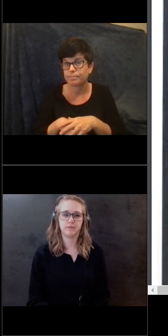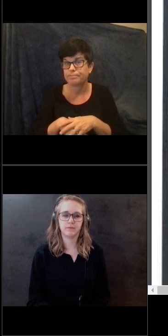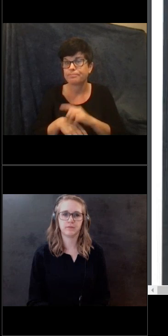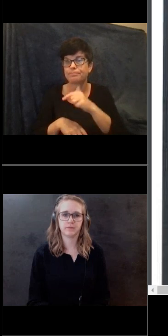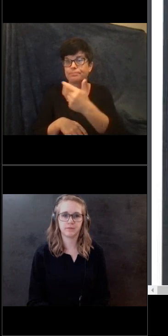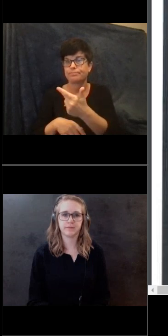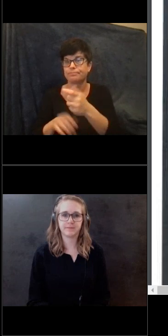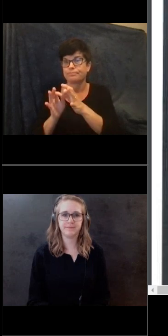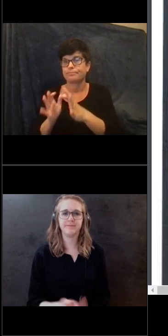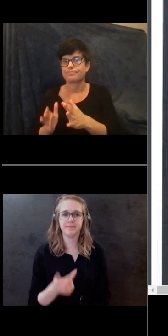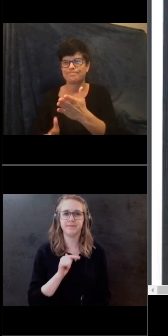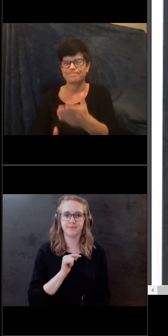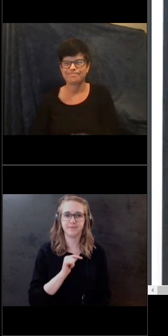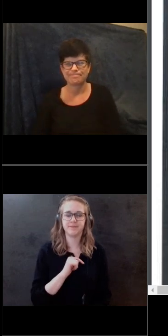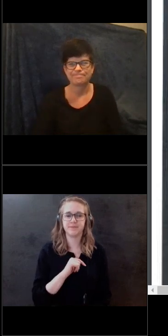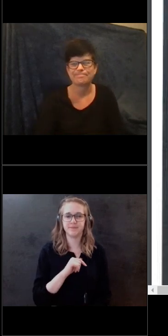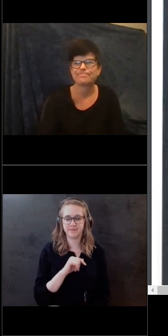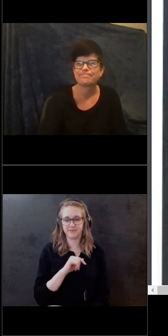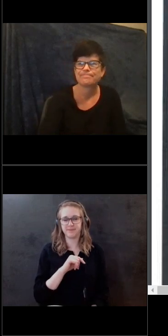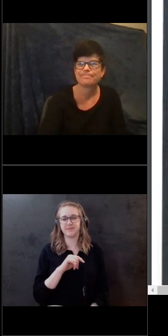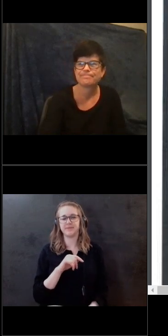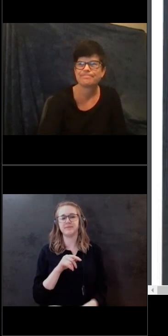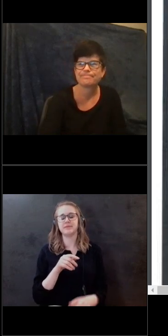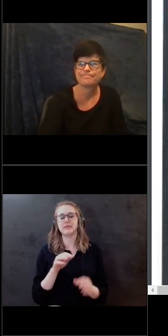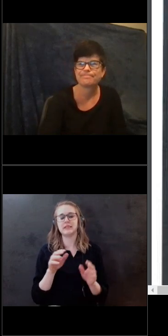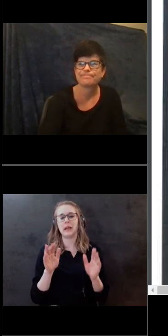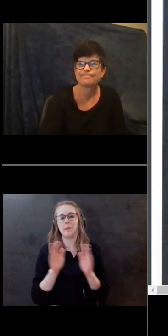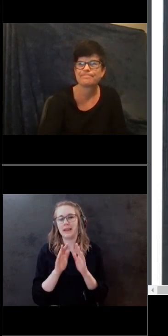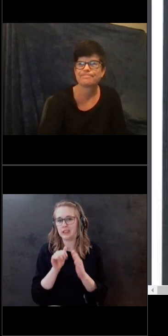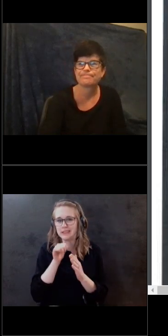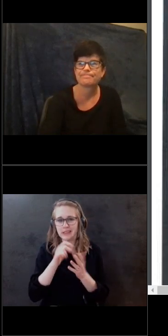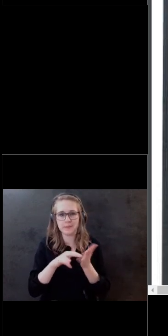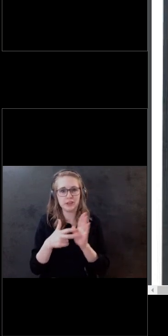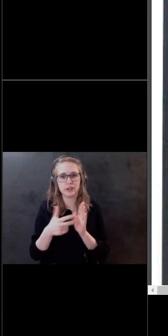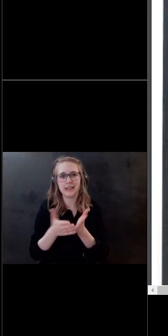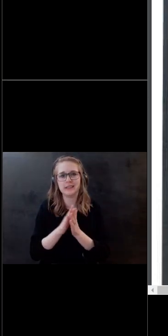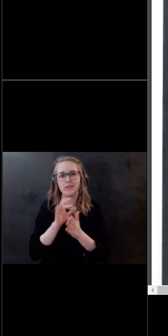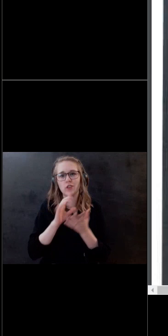Minor is if you're not asking for additional, you know,